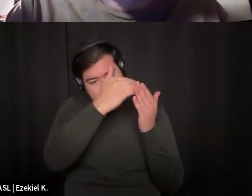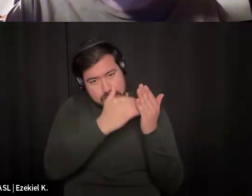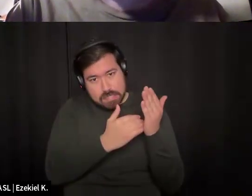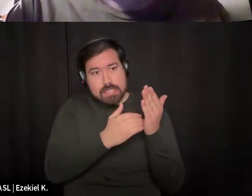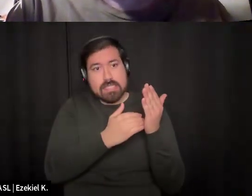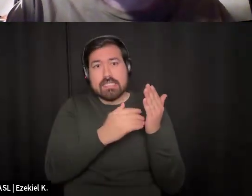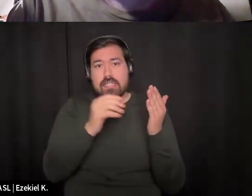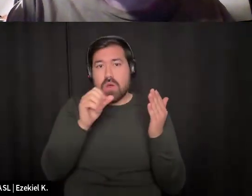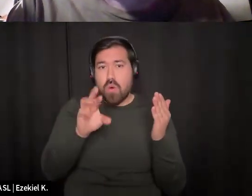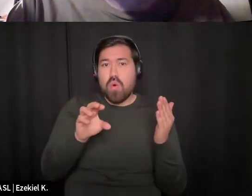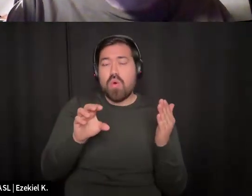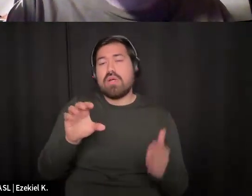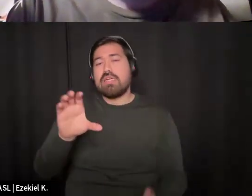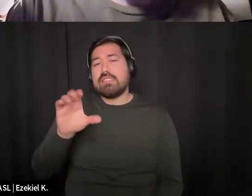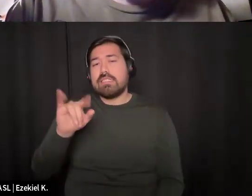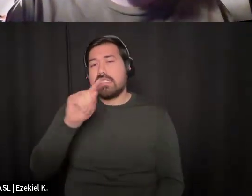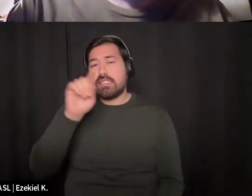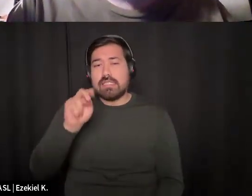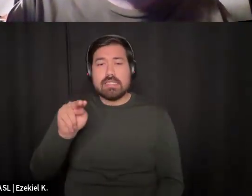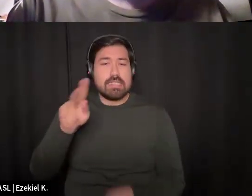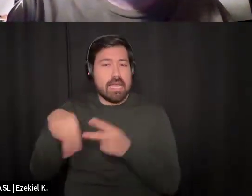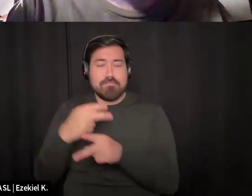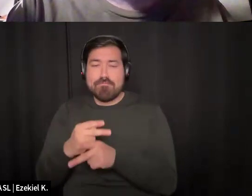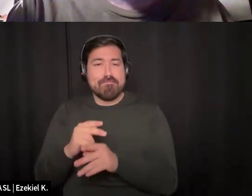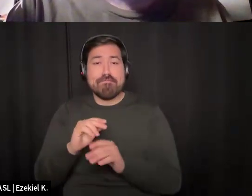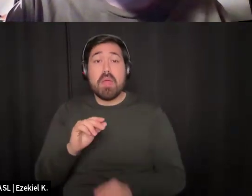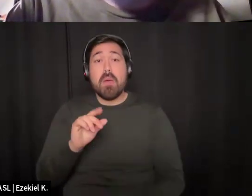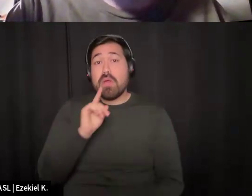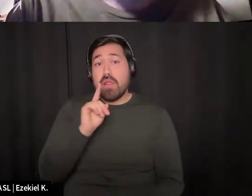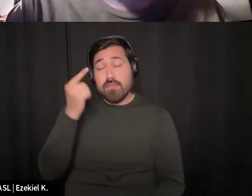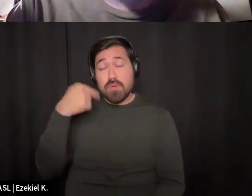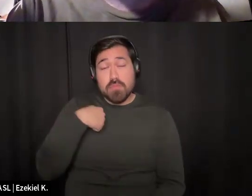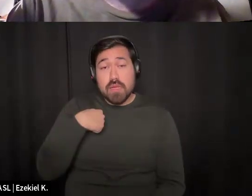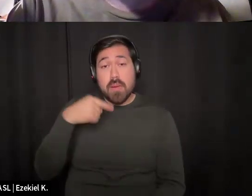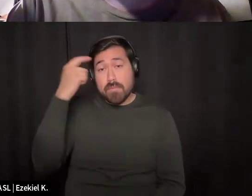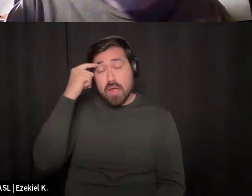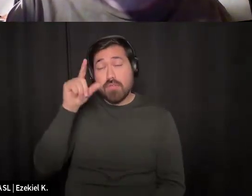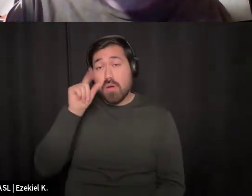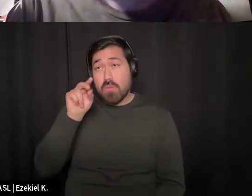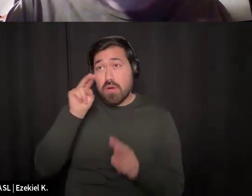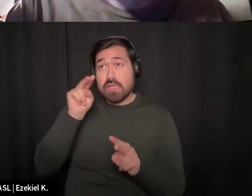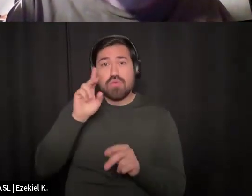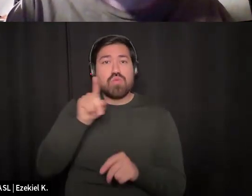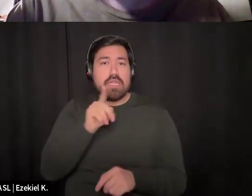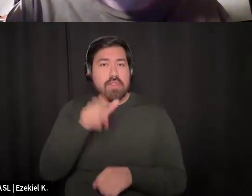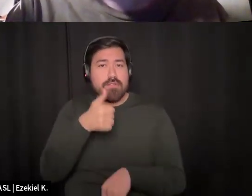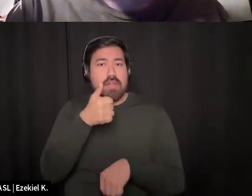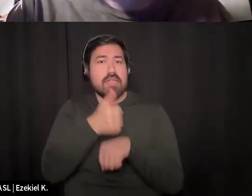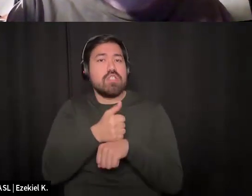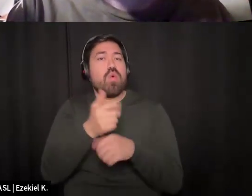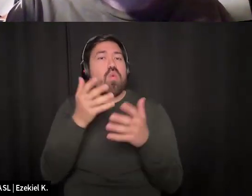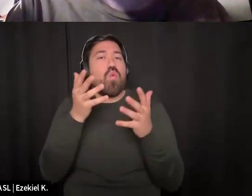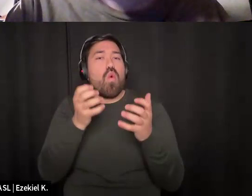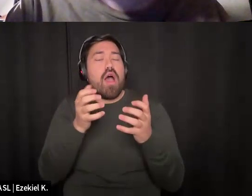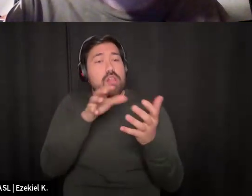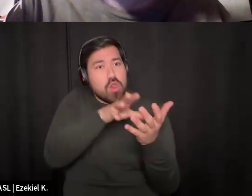citizen No. science oriented birding. I think for me, mindful birding actually is the foundation for wanting to learn